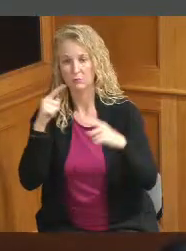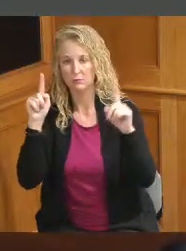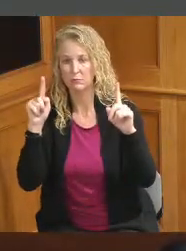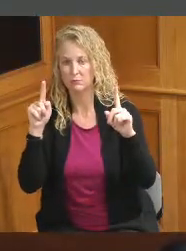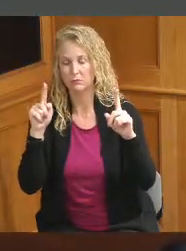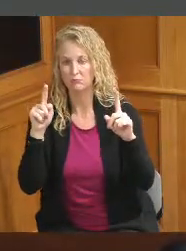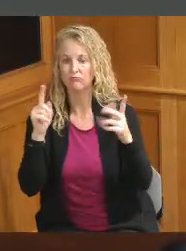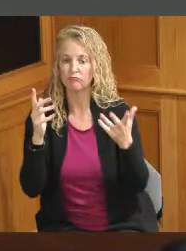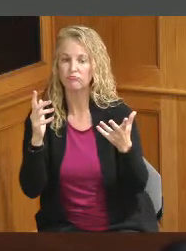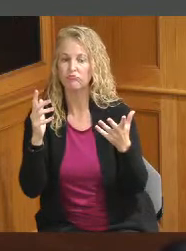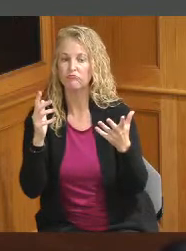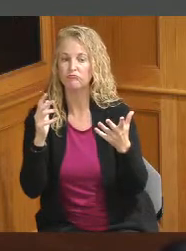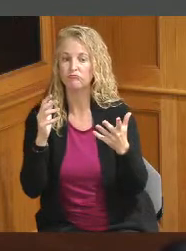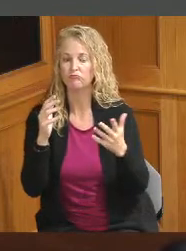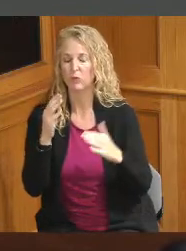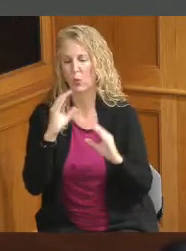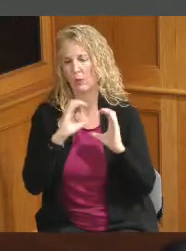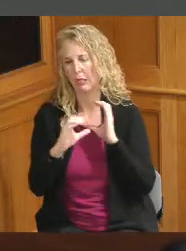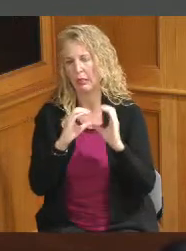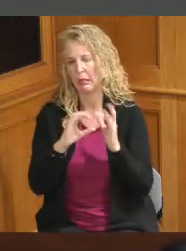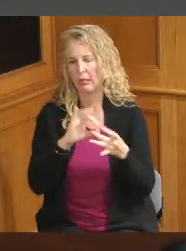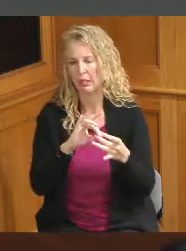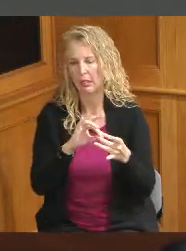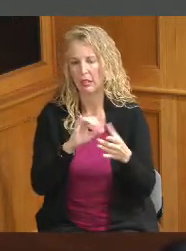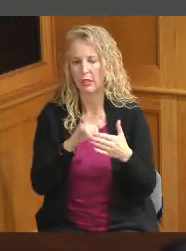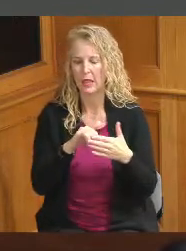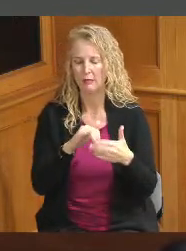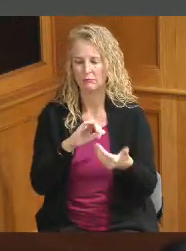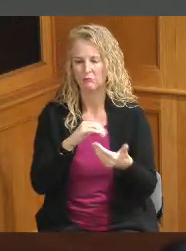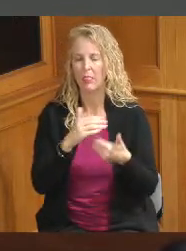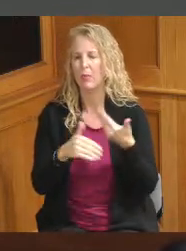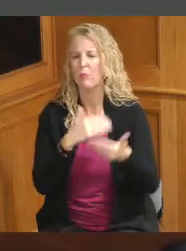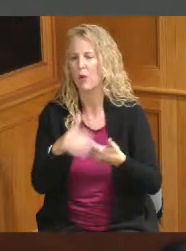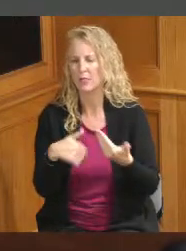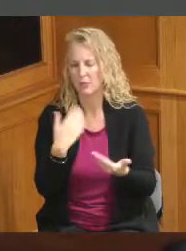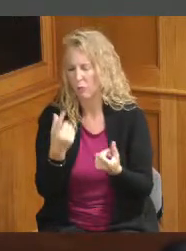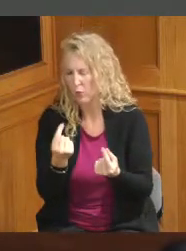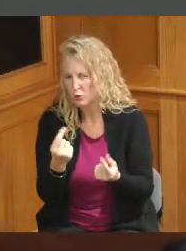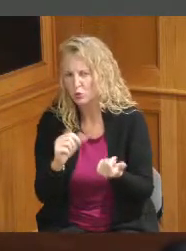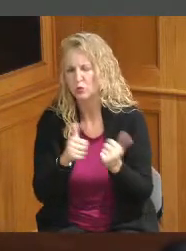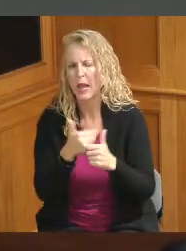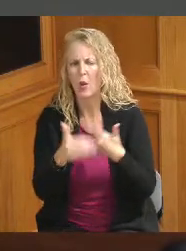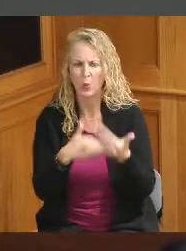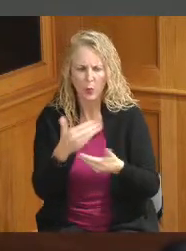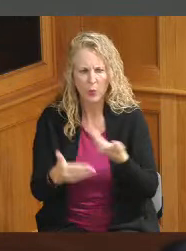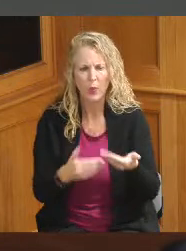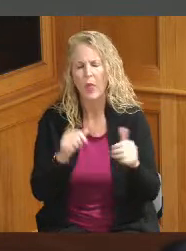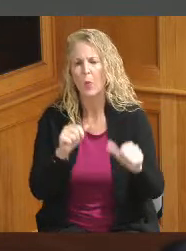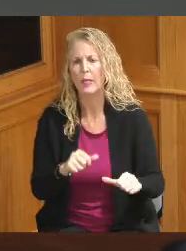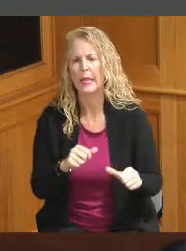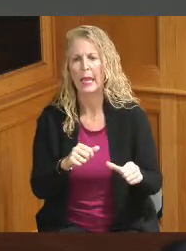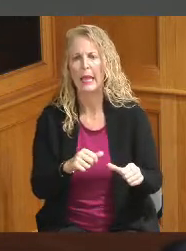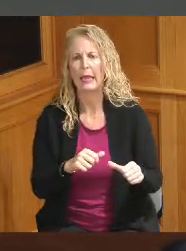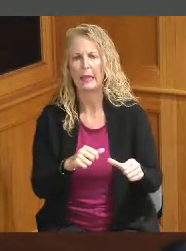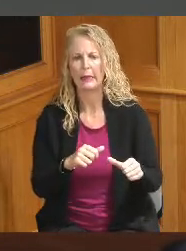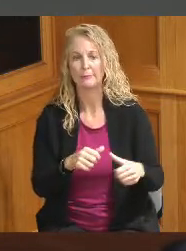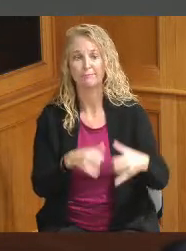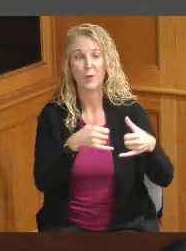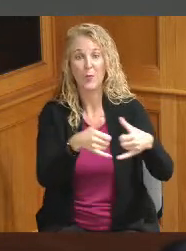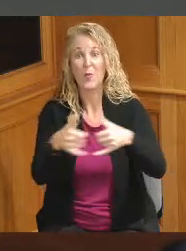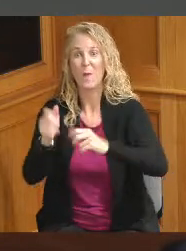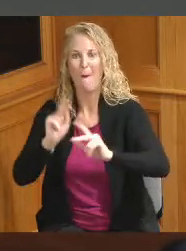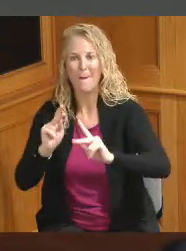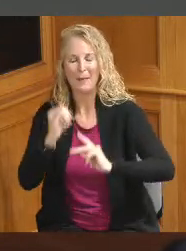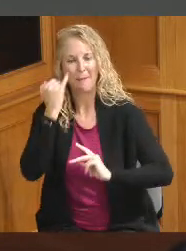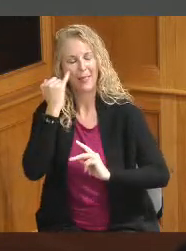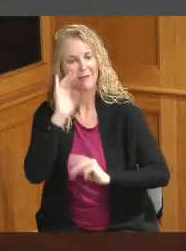the in the compensation process of the county to make sure that we are able to reward people who are going above and beyond the